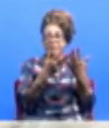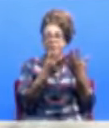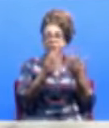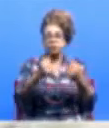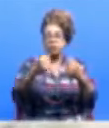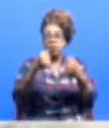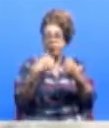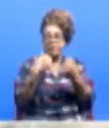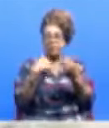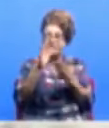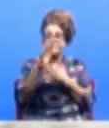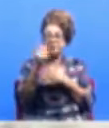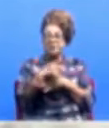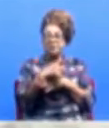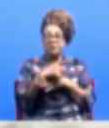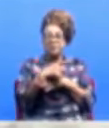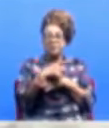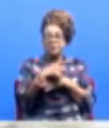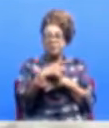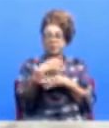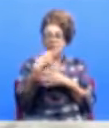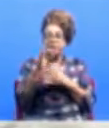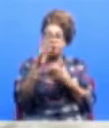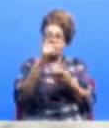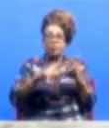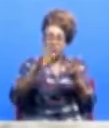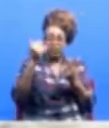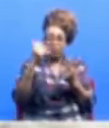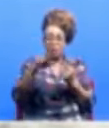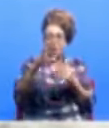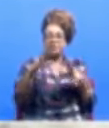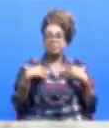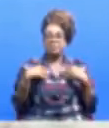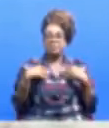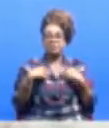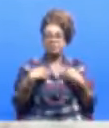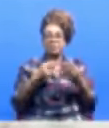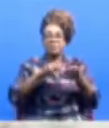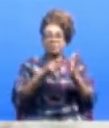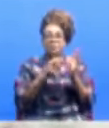vary their salary from what they had accepted,